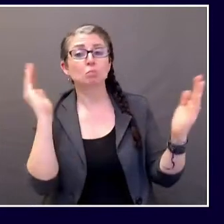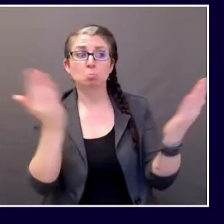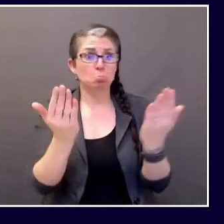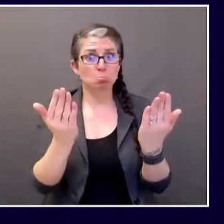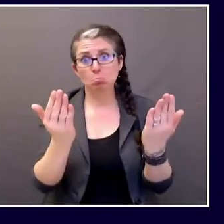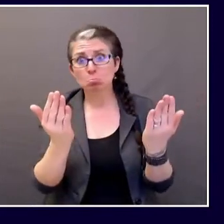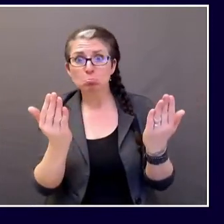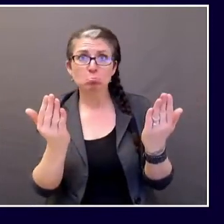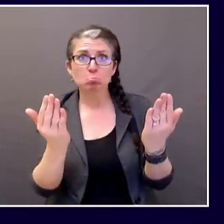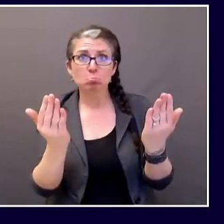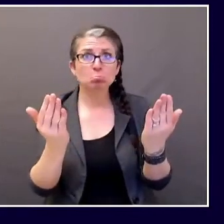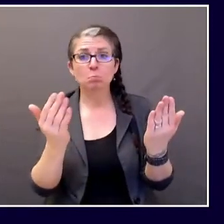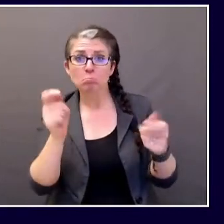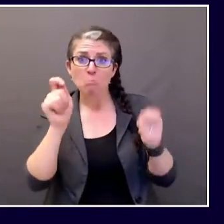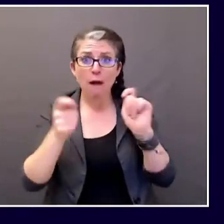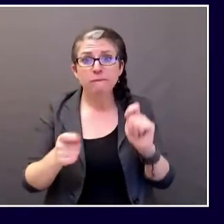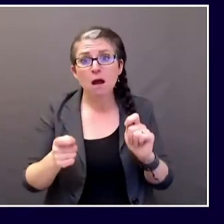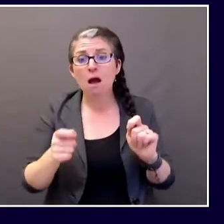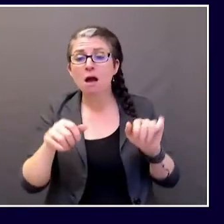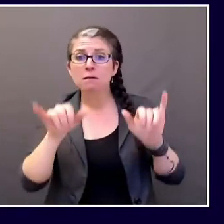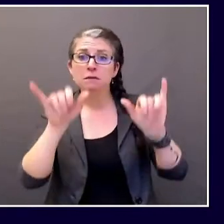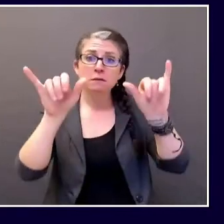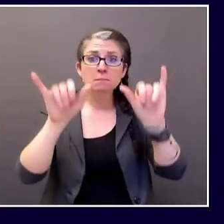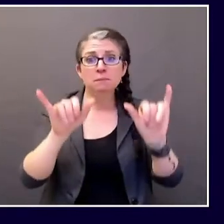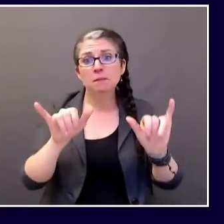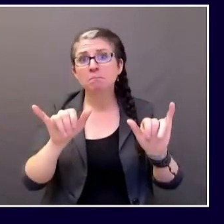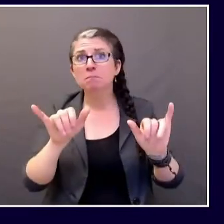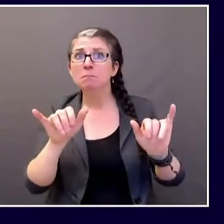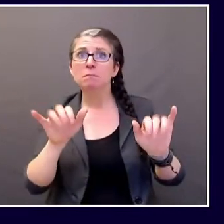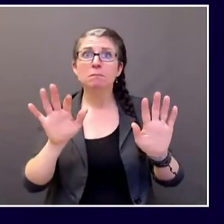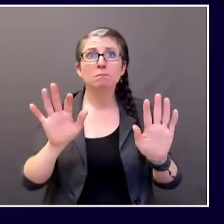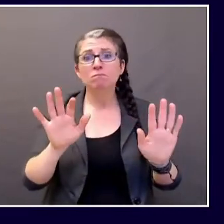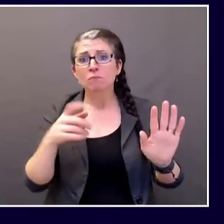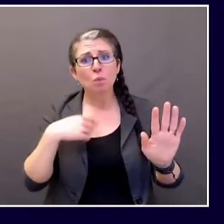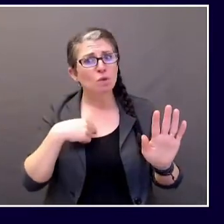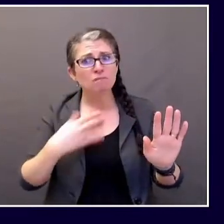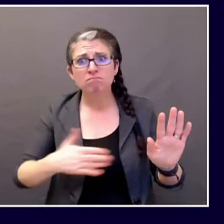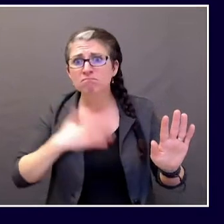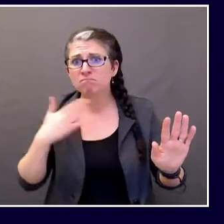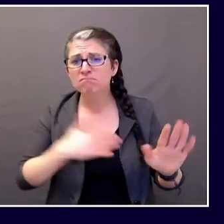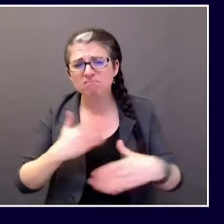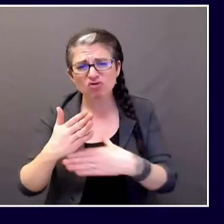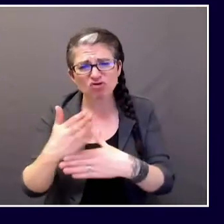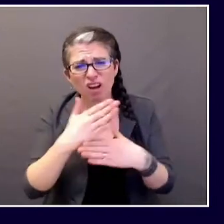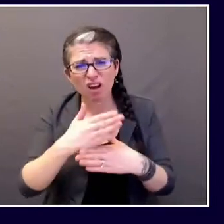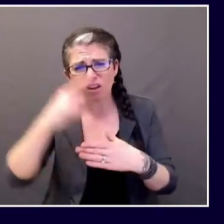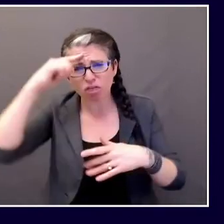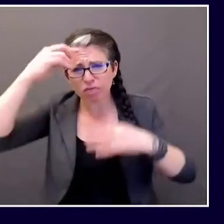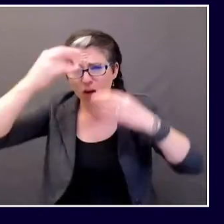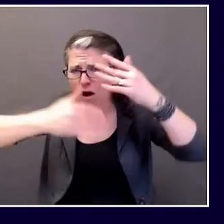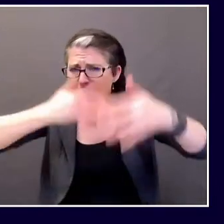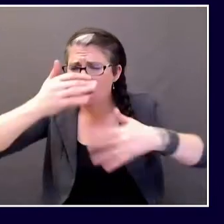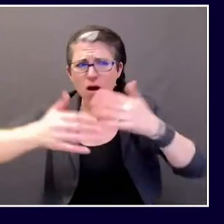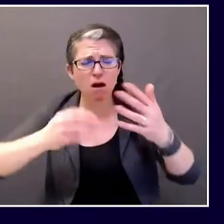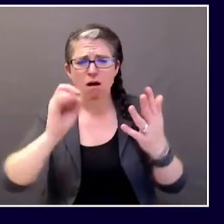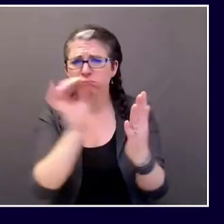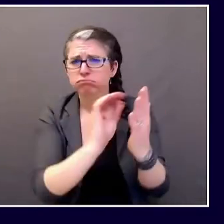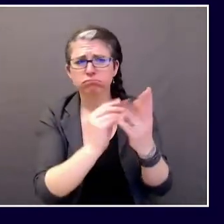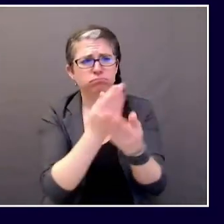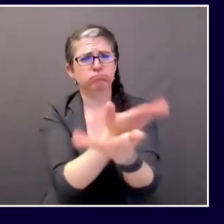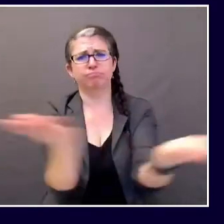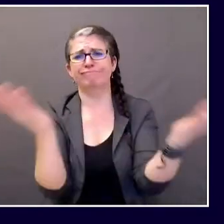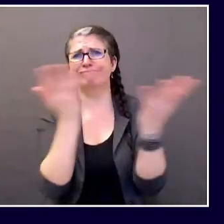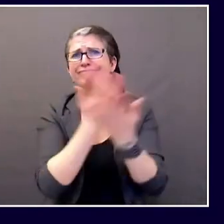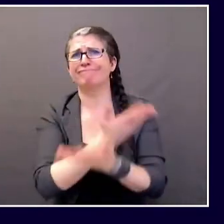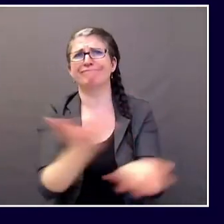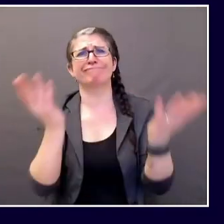So we are doing a comprehensive review of all that guidance as we speak, recognizing that things have changed. We know more